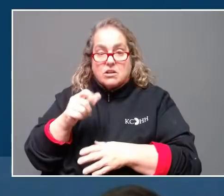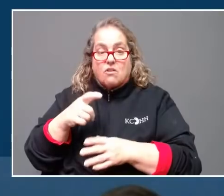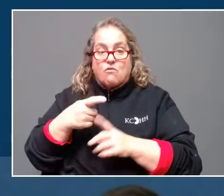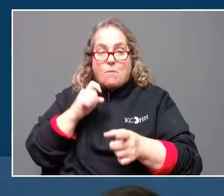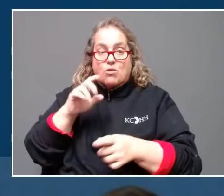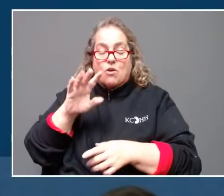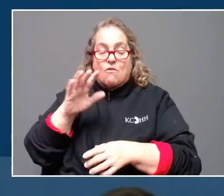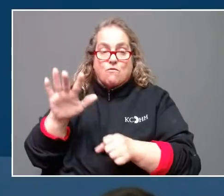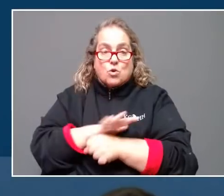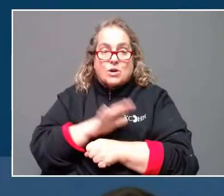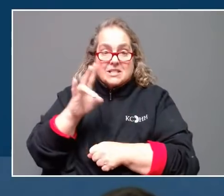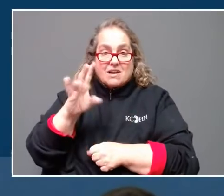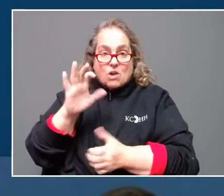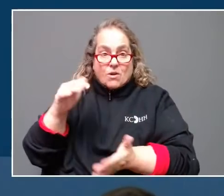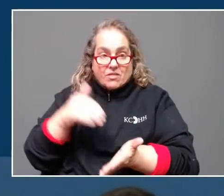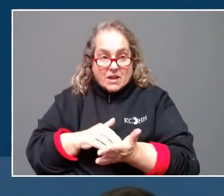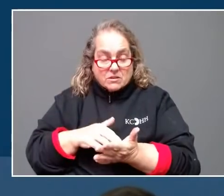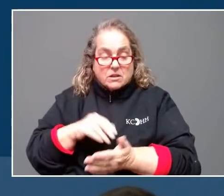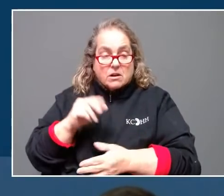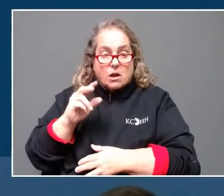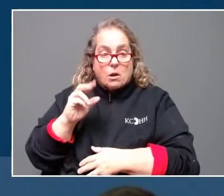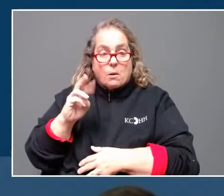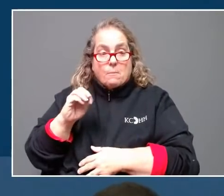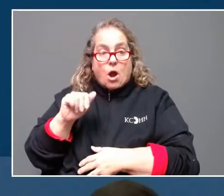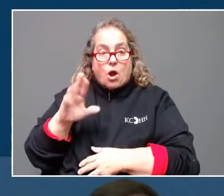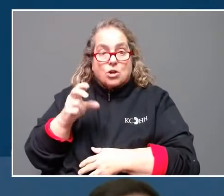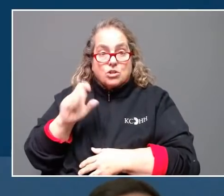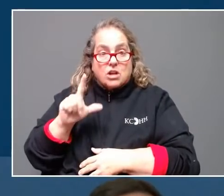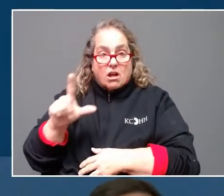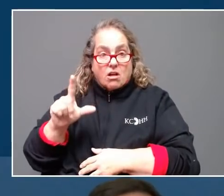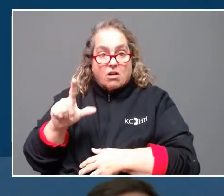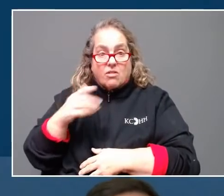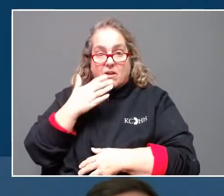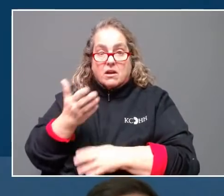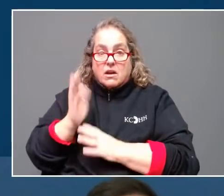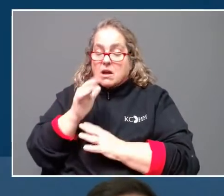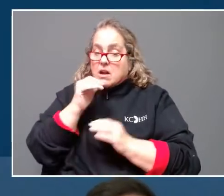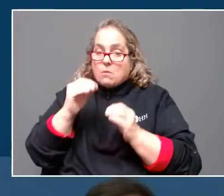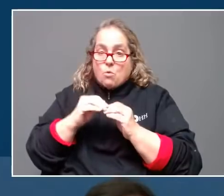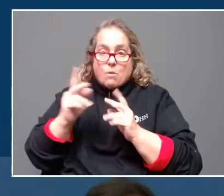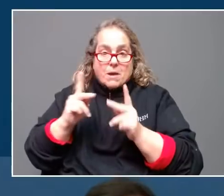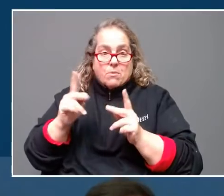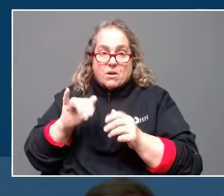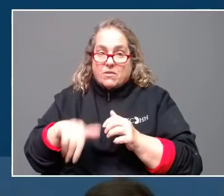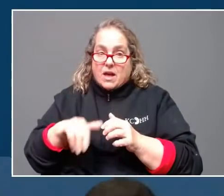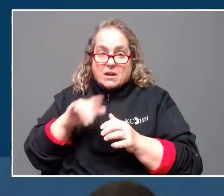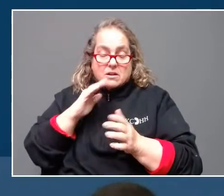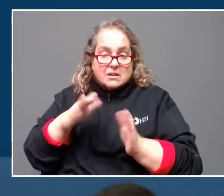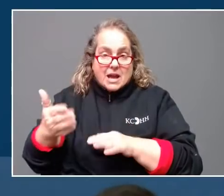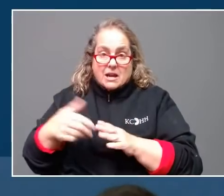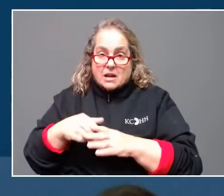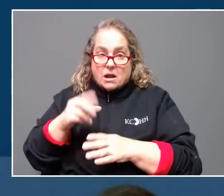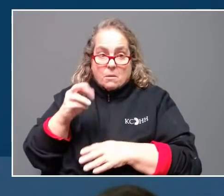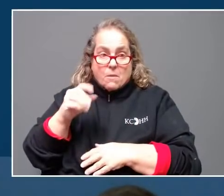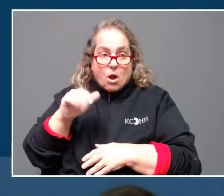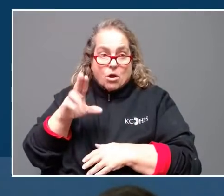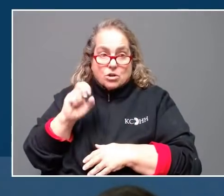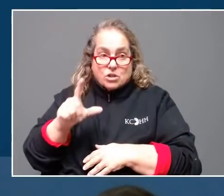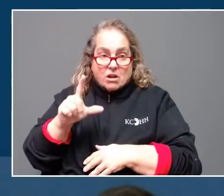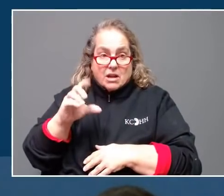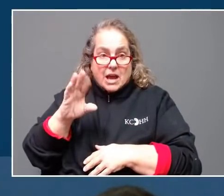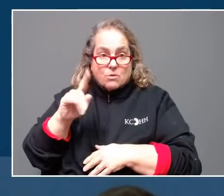700,000. Marshall, thank God there weren't more people lost in Marshall County because a huge amount